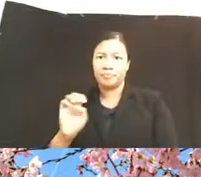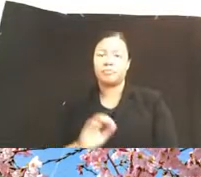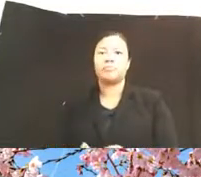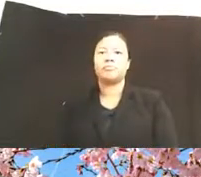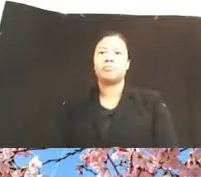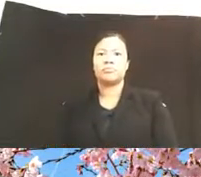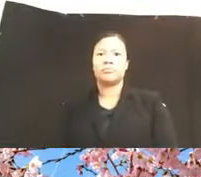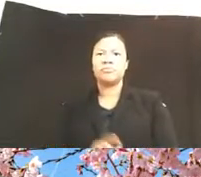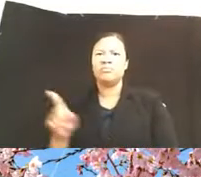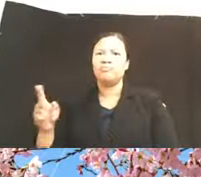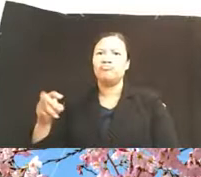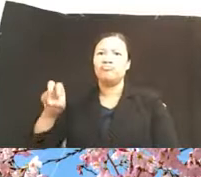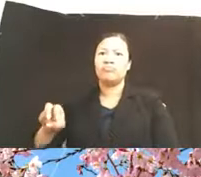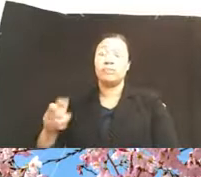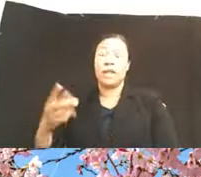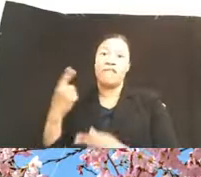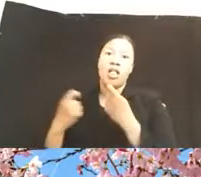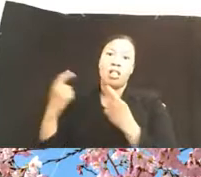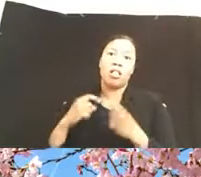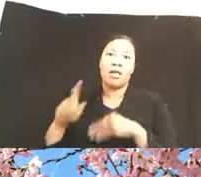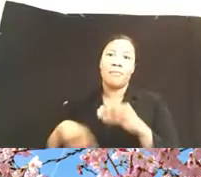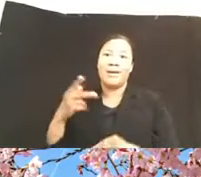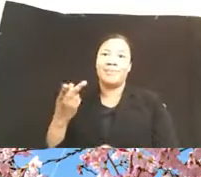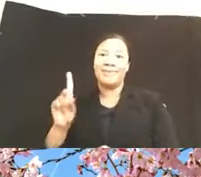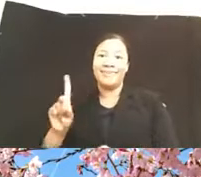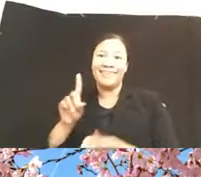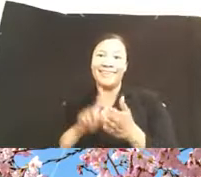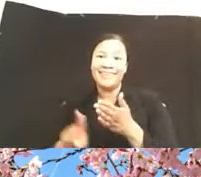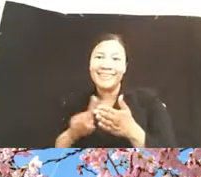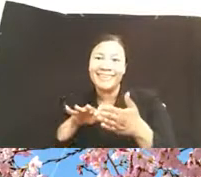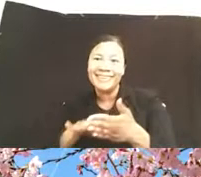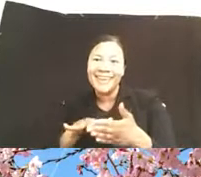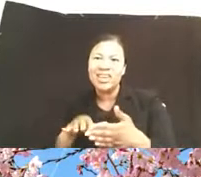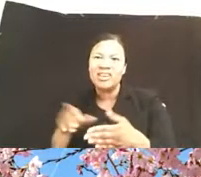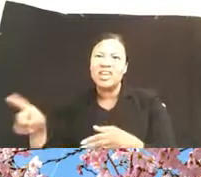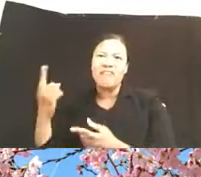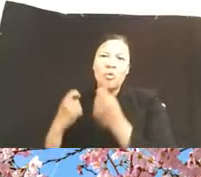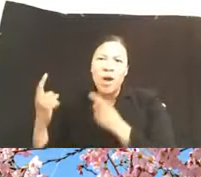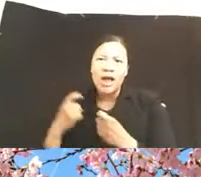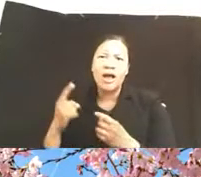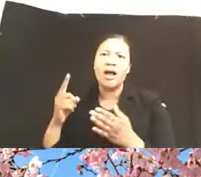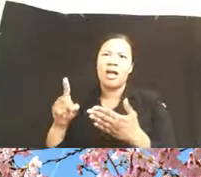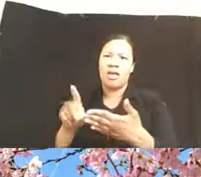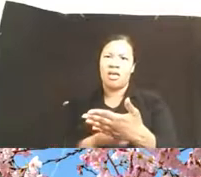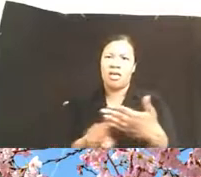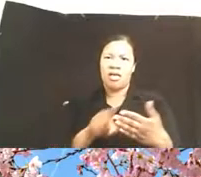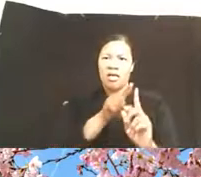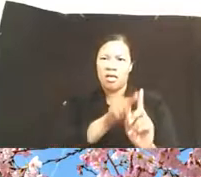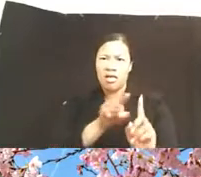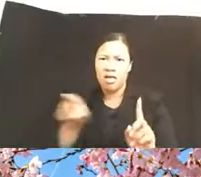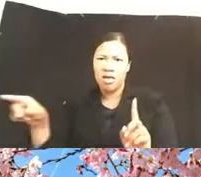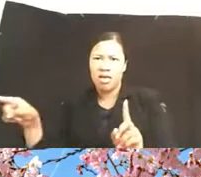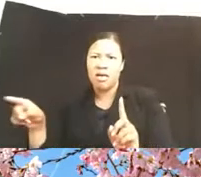She'd come to me with questions about her doctoral studies work, especially questions and critiques of mainstream IR. We